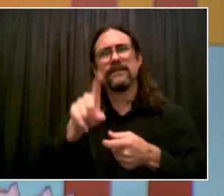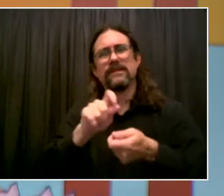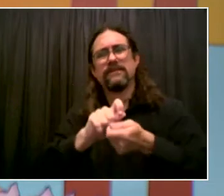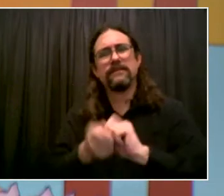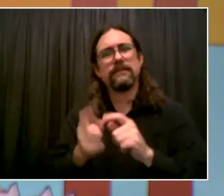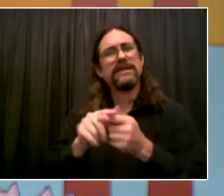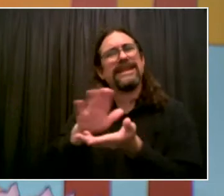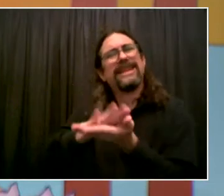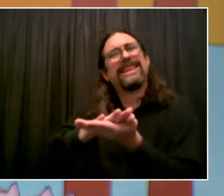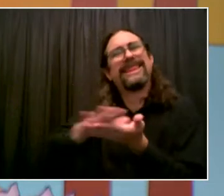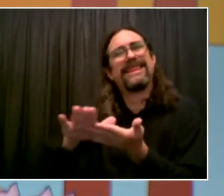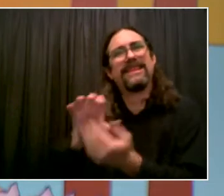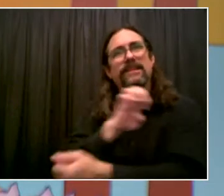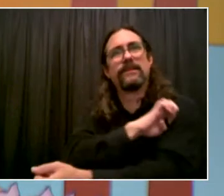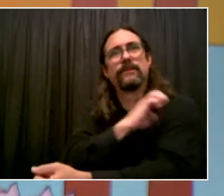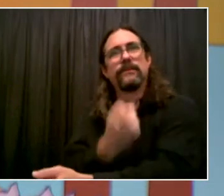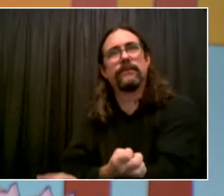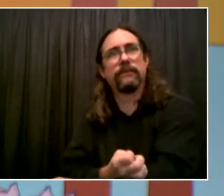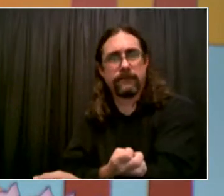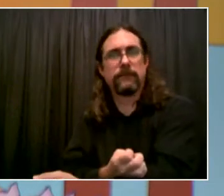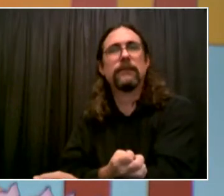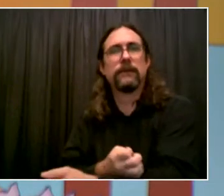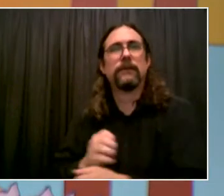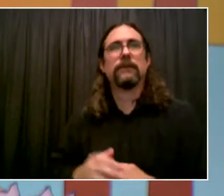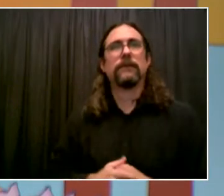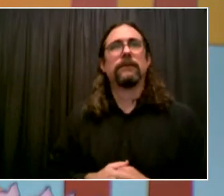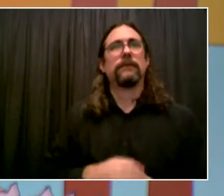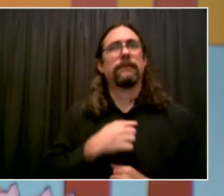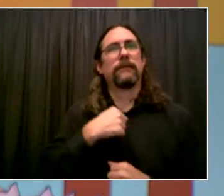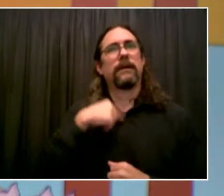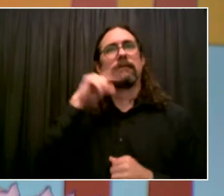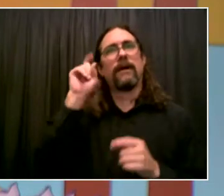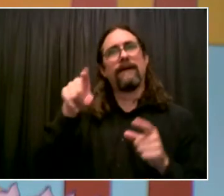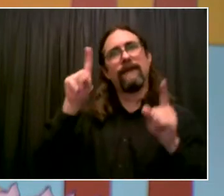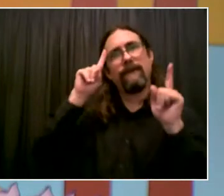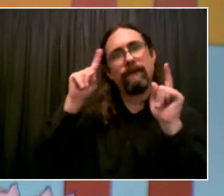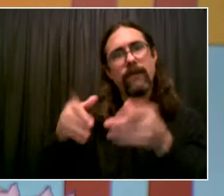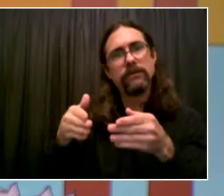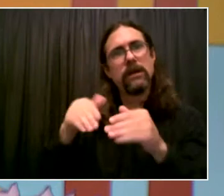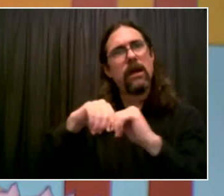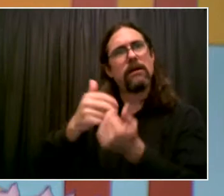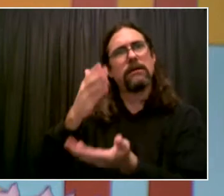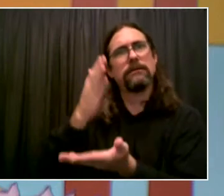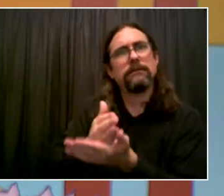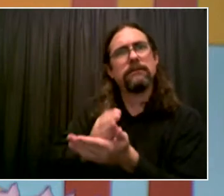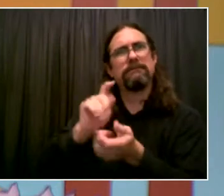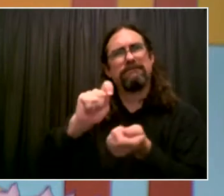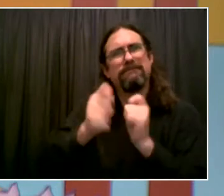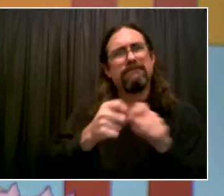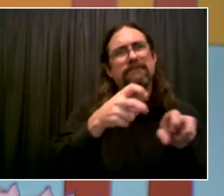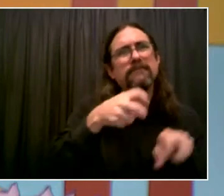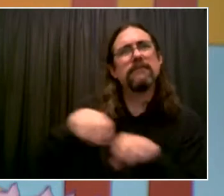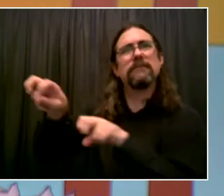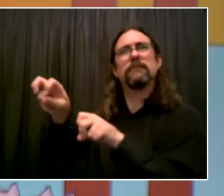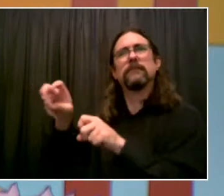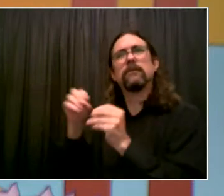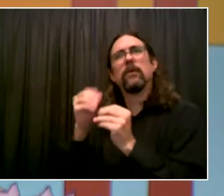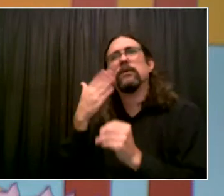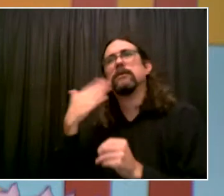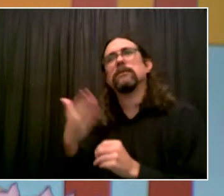about moving to renewables. We have to cut off our dependency on fossil fuels. So that plant has to